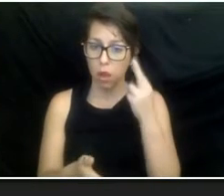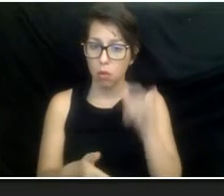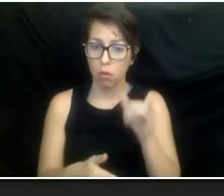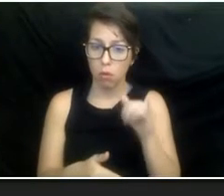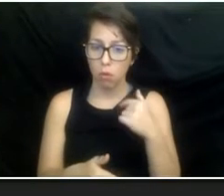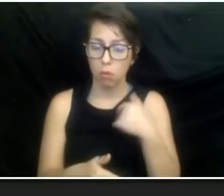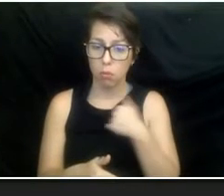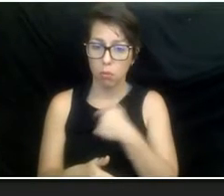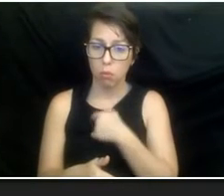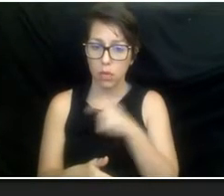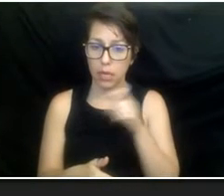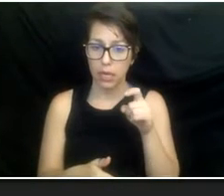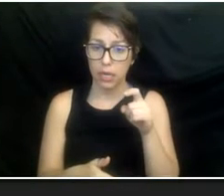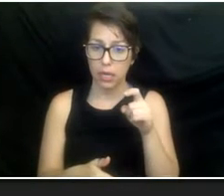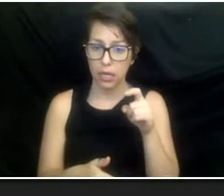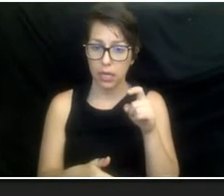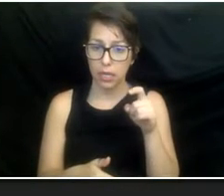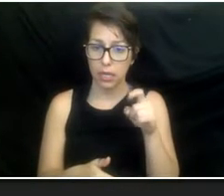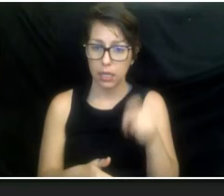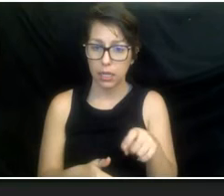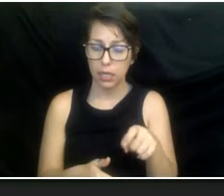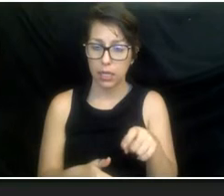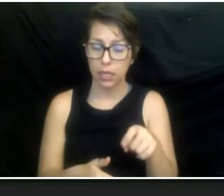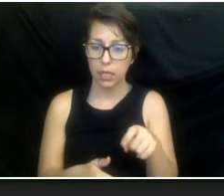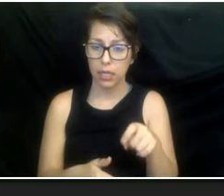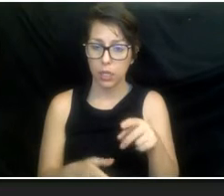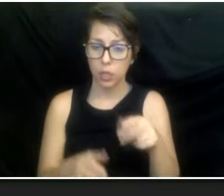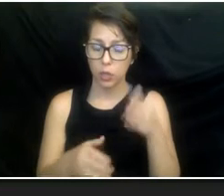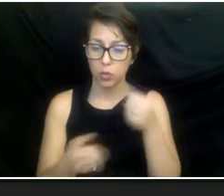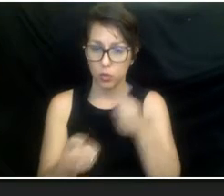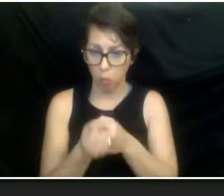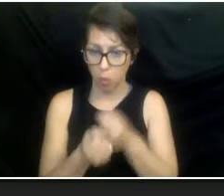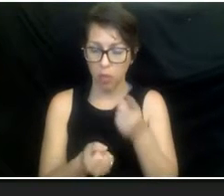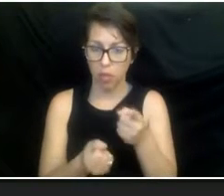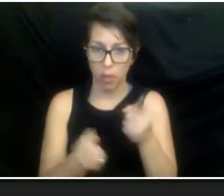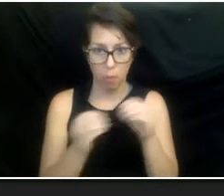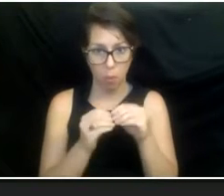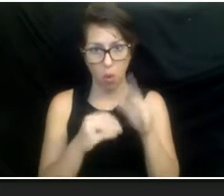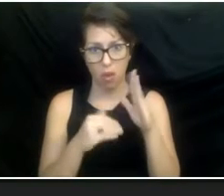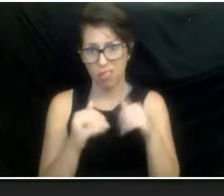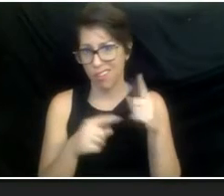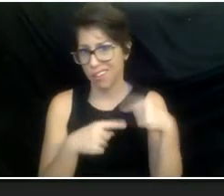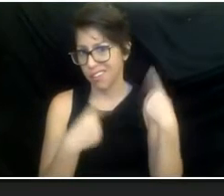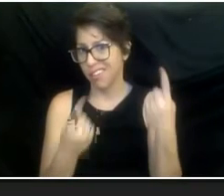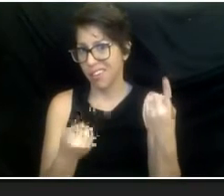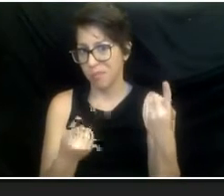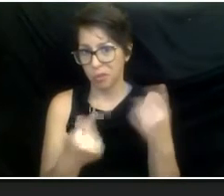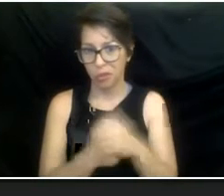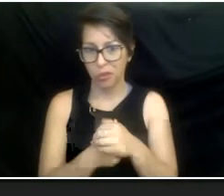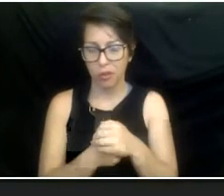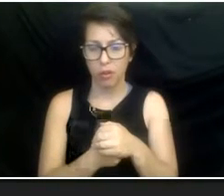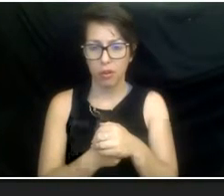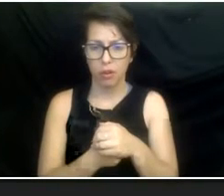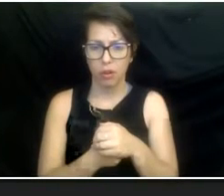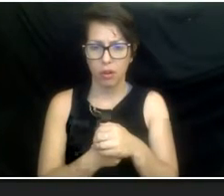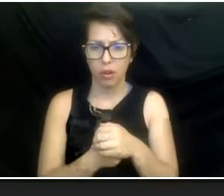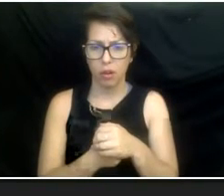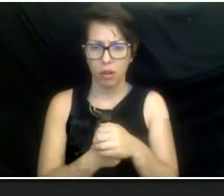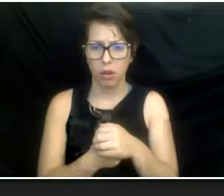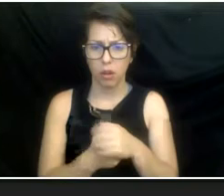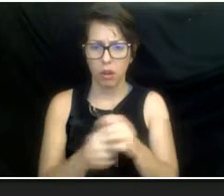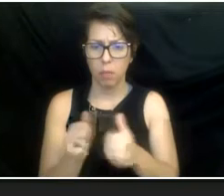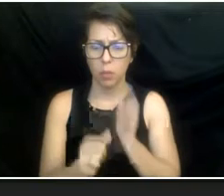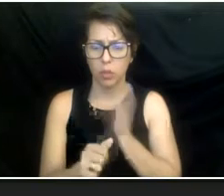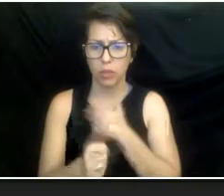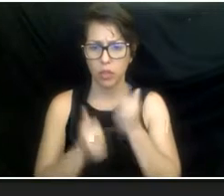difficult at this time being on a call with 911 operator may put our survivors at high risk to